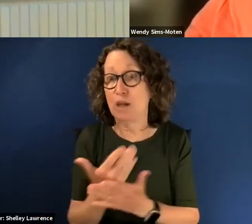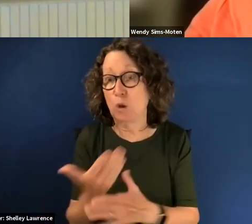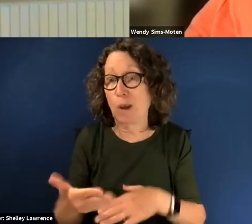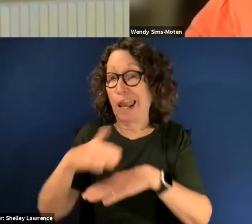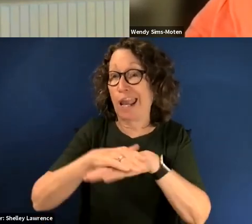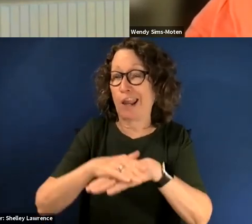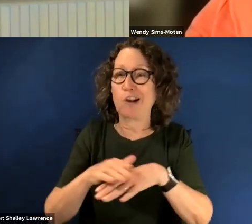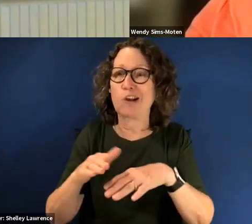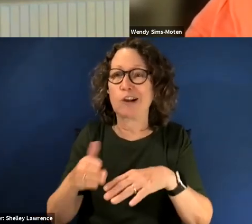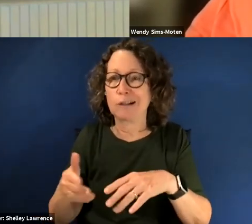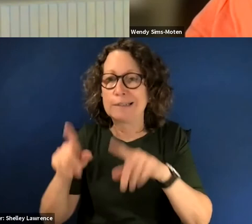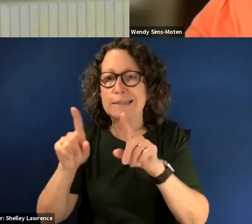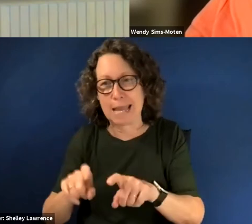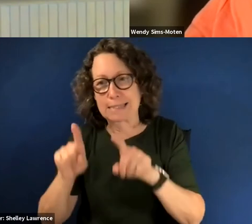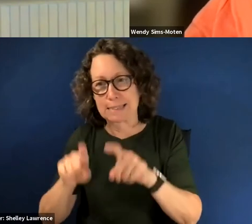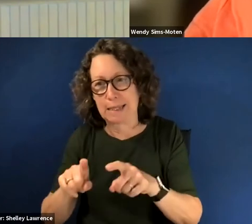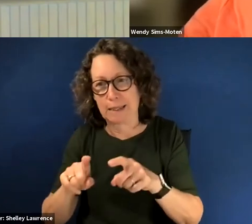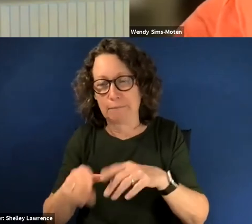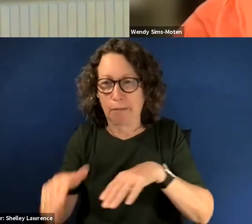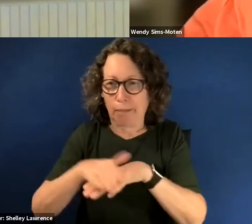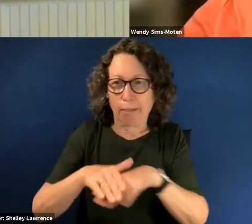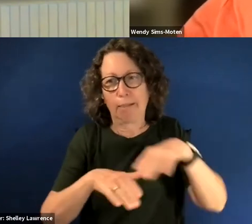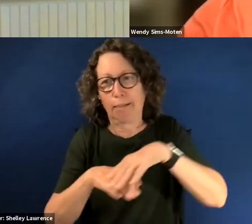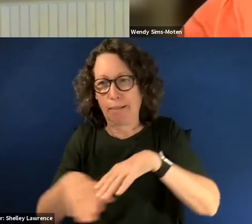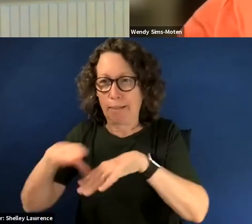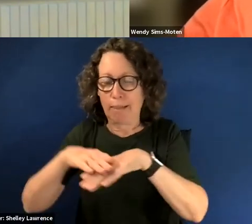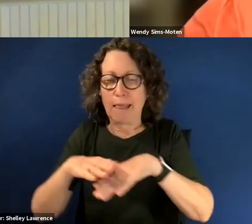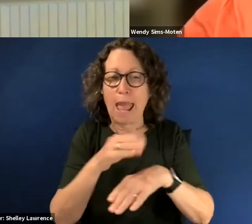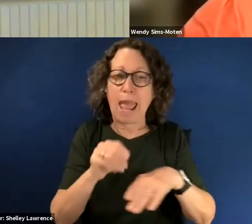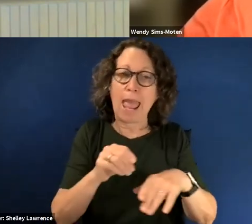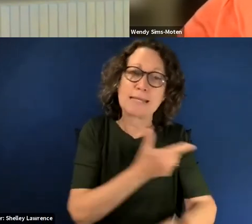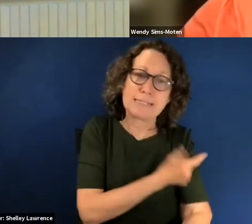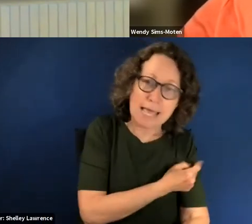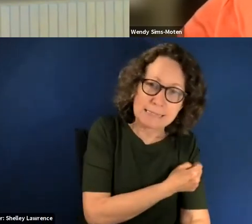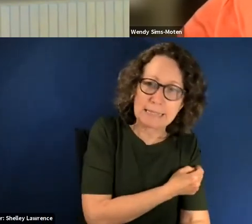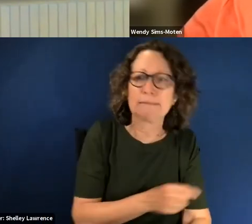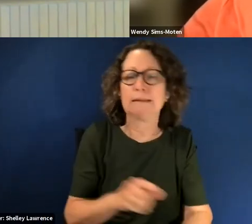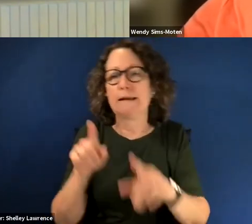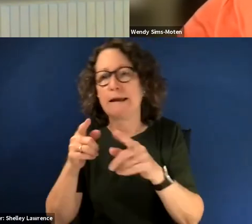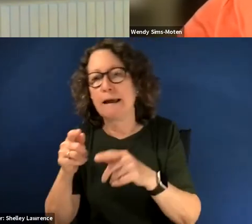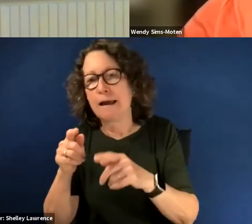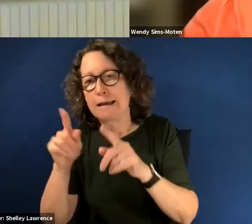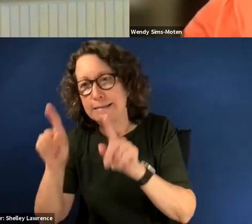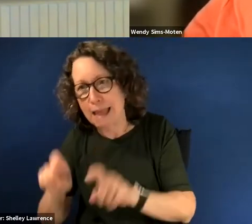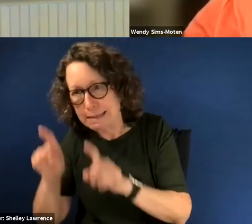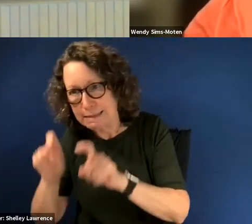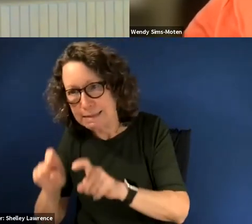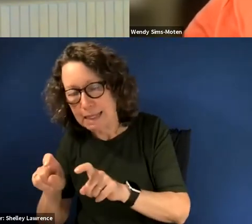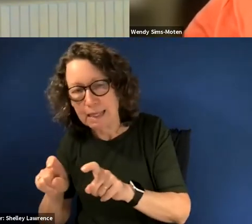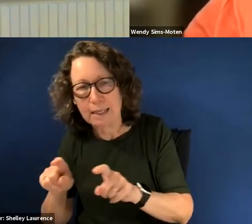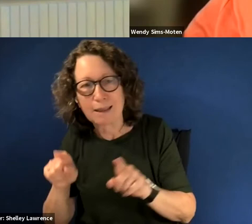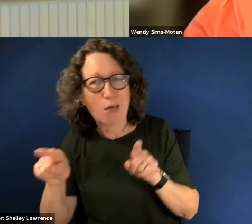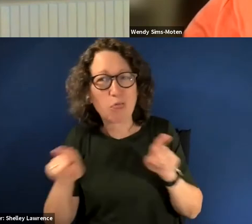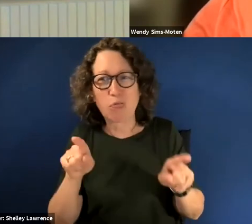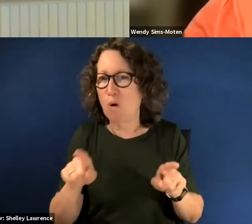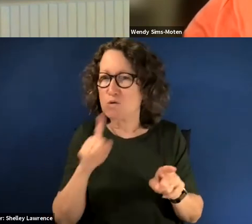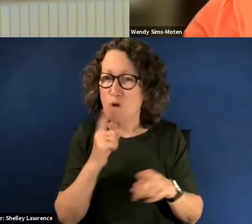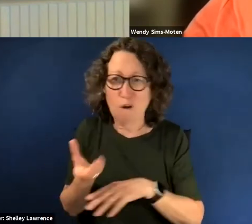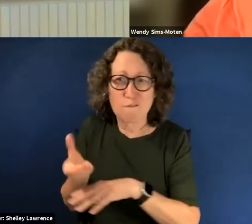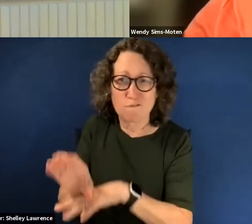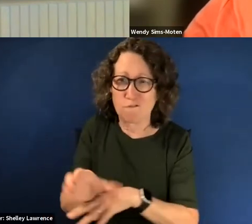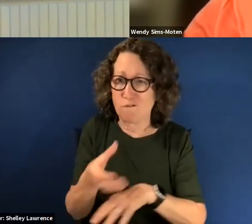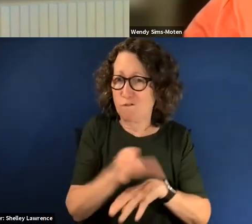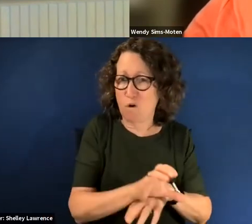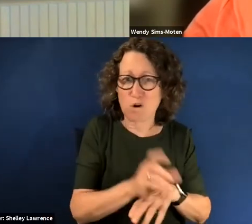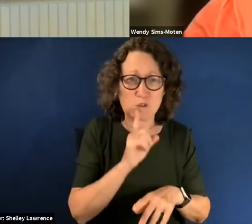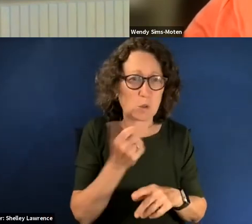the testing. And such as the vaccinations and the testing, none of those are forced